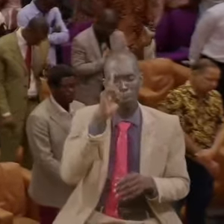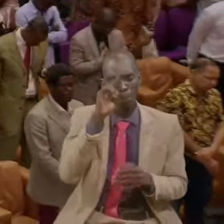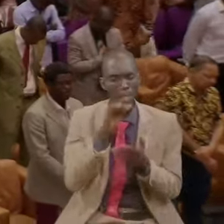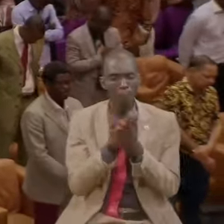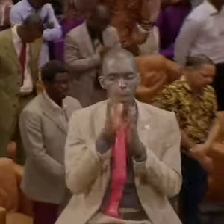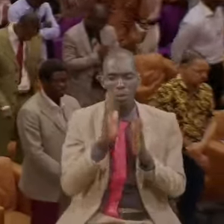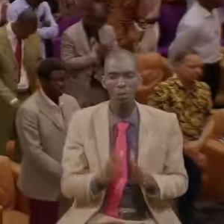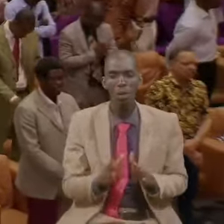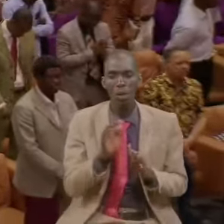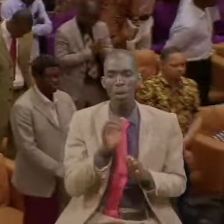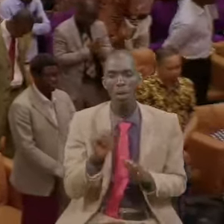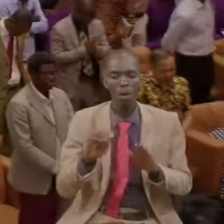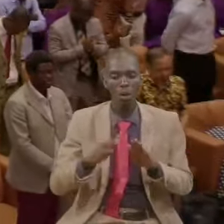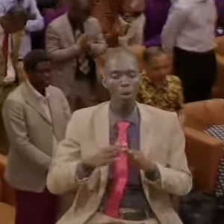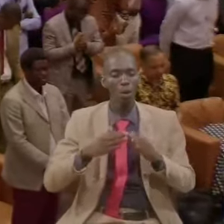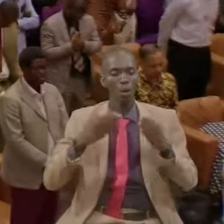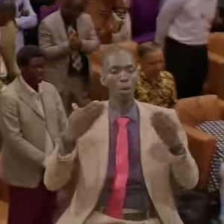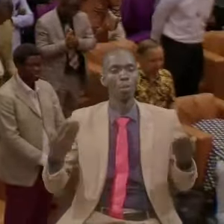transparent believer,